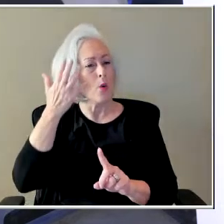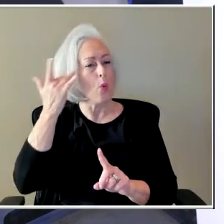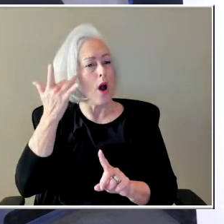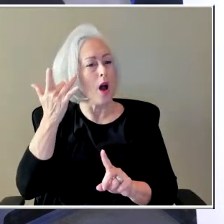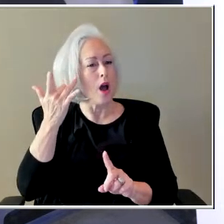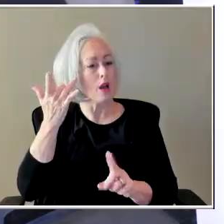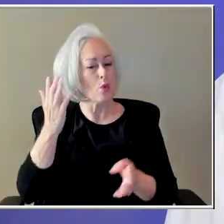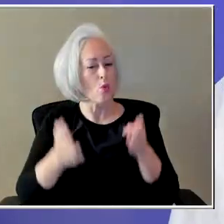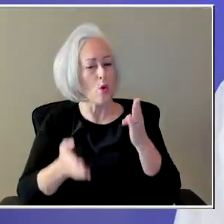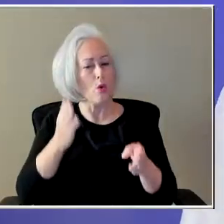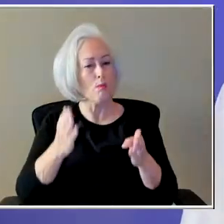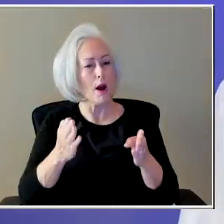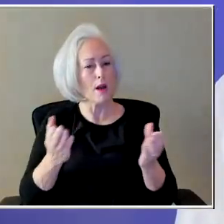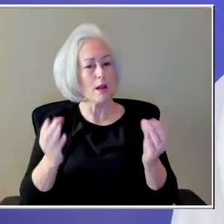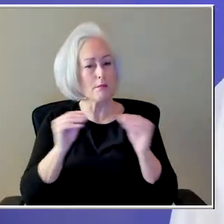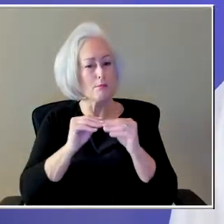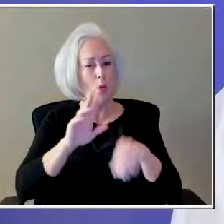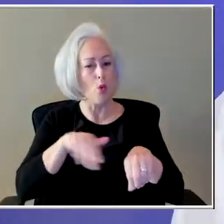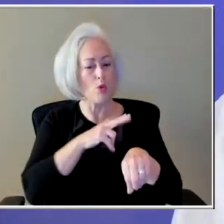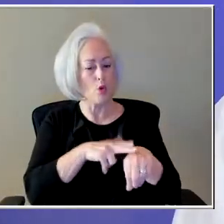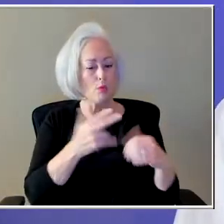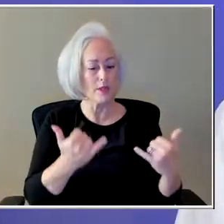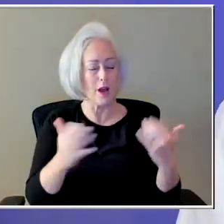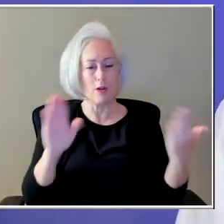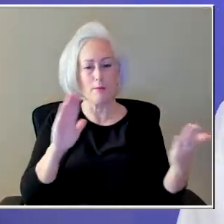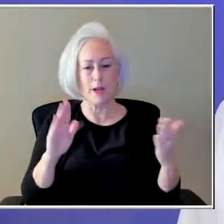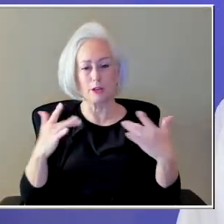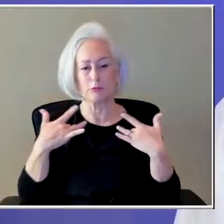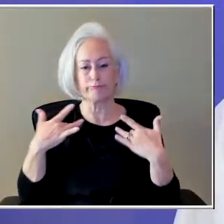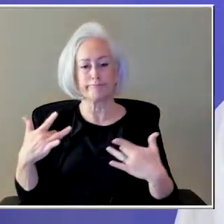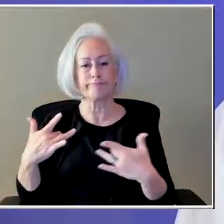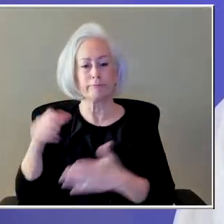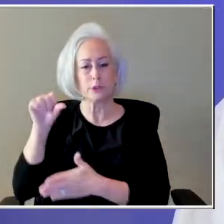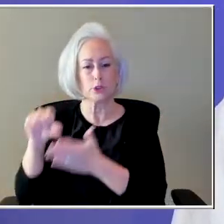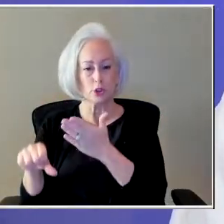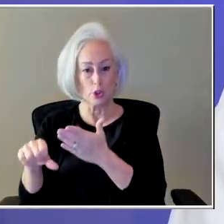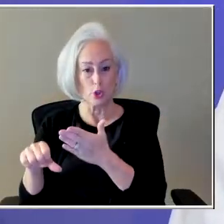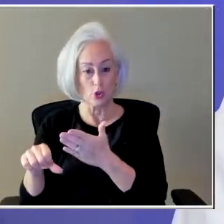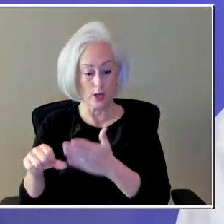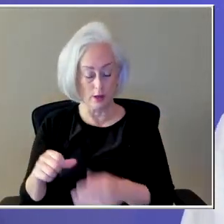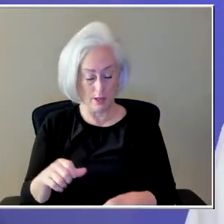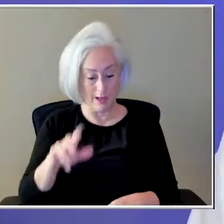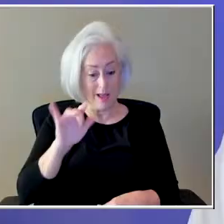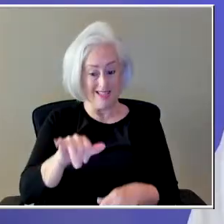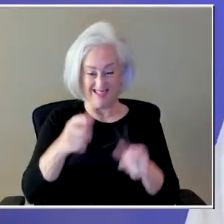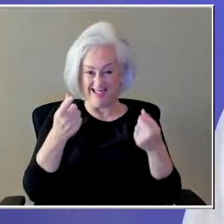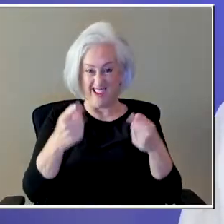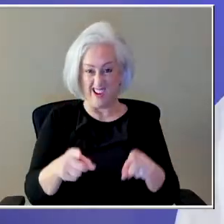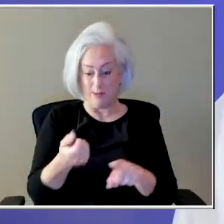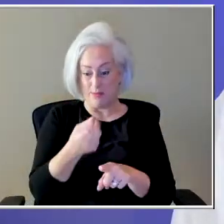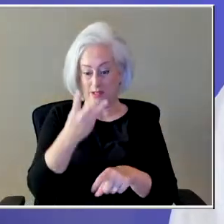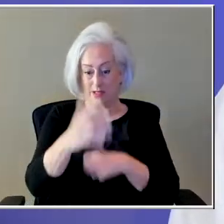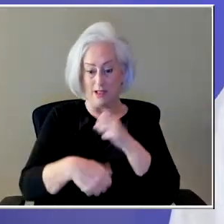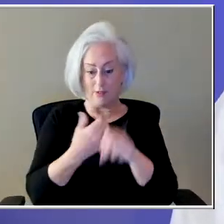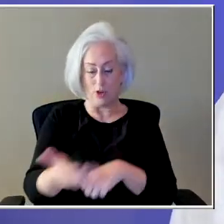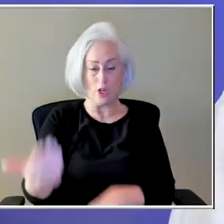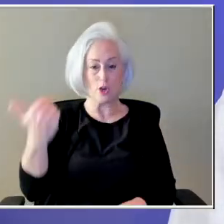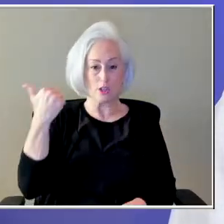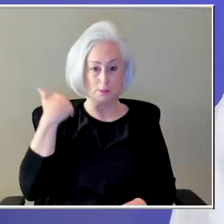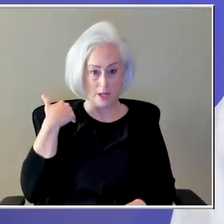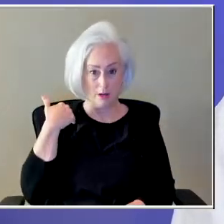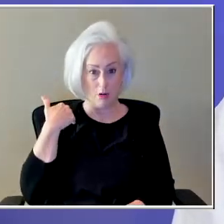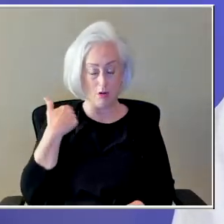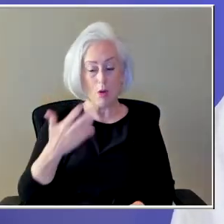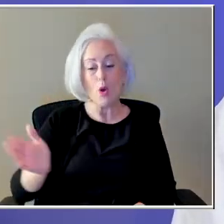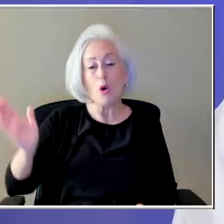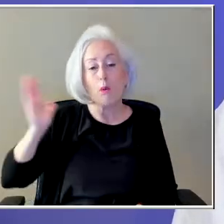normal? Yeah, I think the new normal for prostate surgery happened several years ago. So I think open prostate surgery